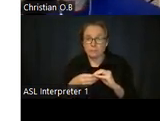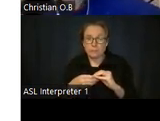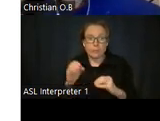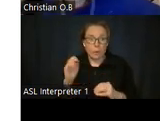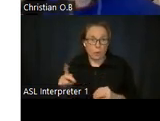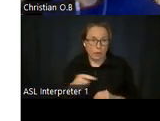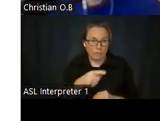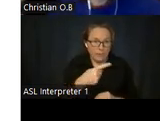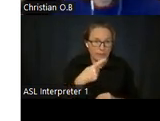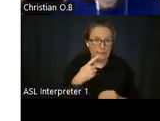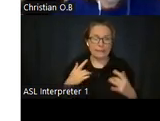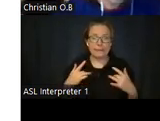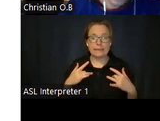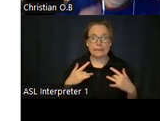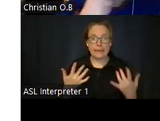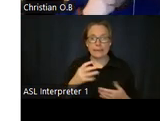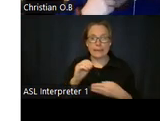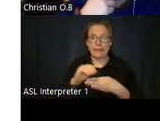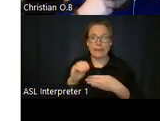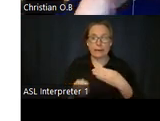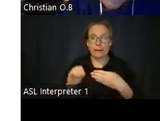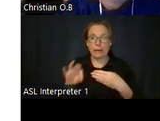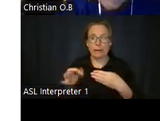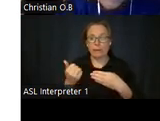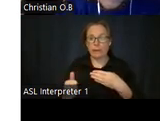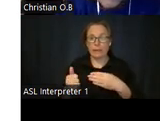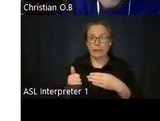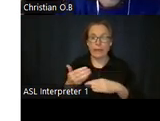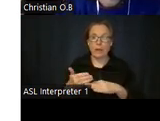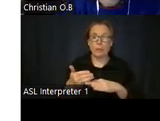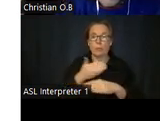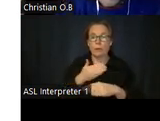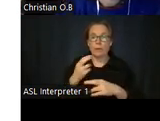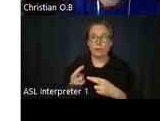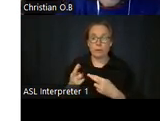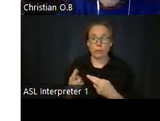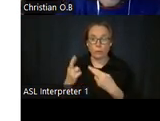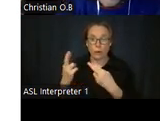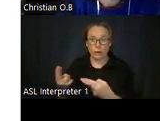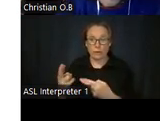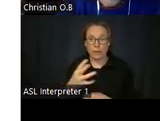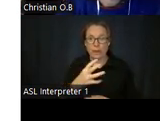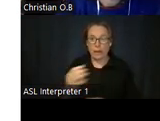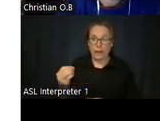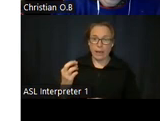and outcomes of any previous recommendations and maybe reason for